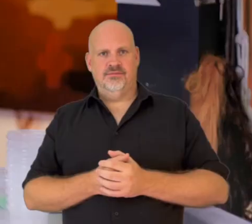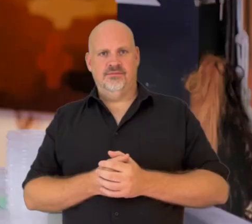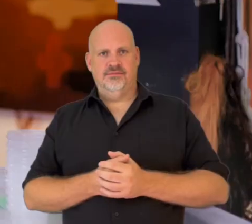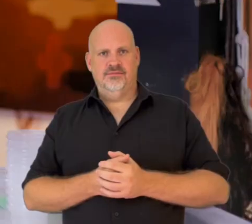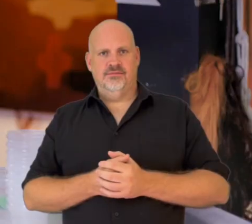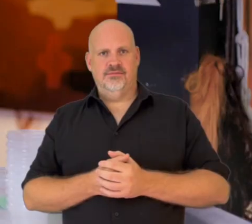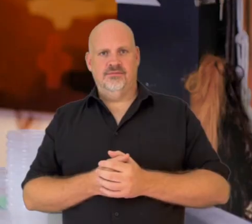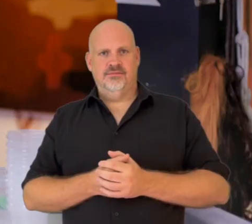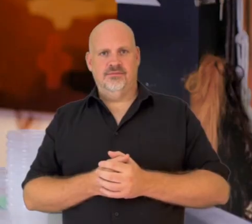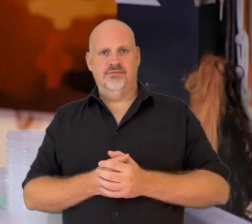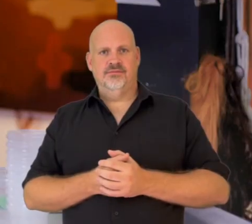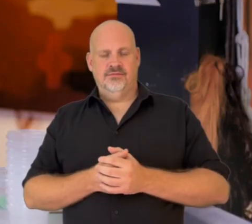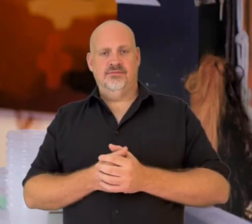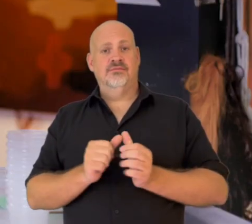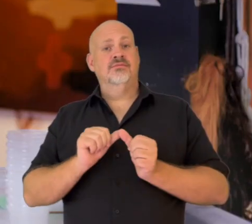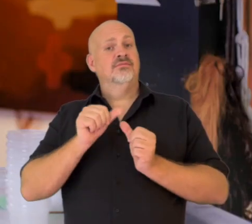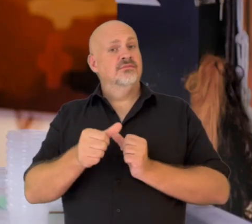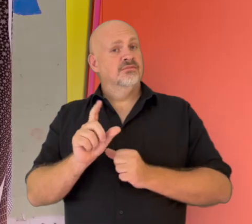And then